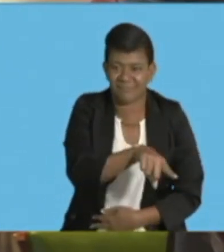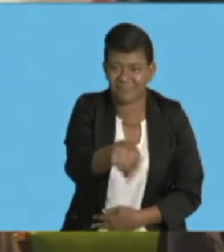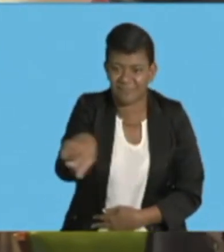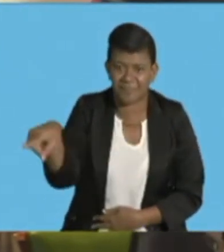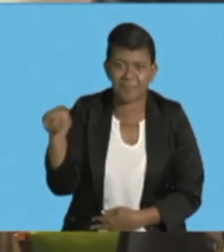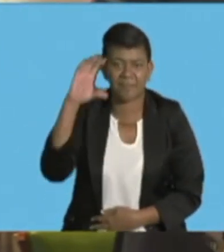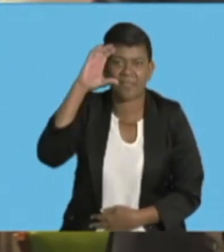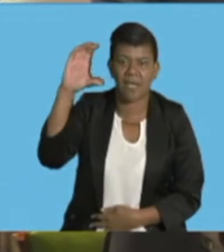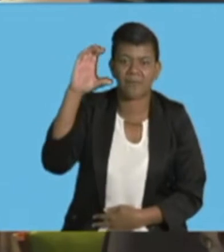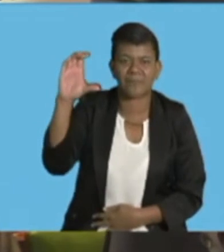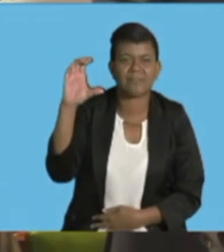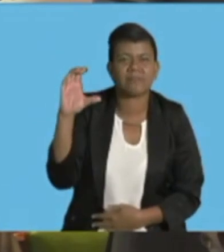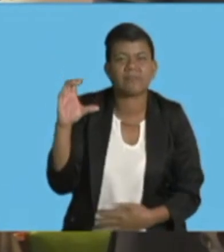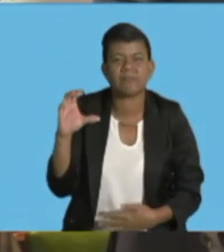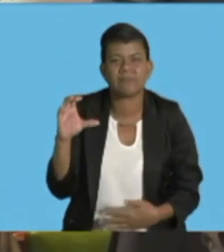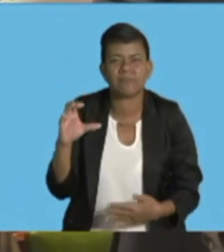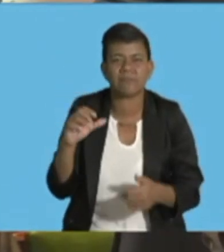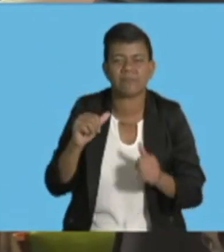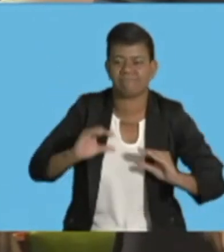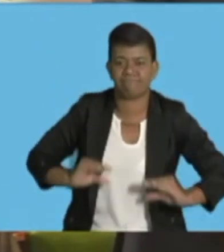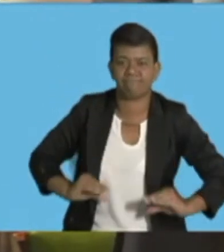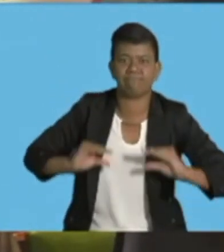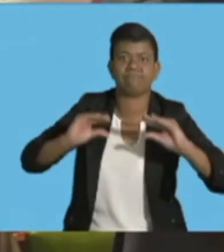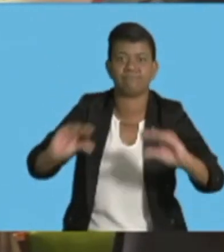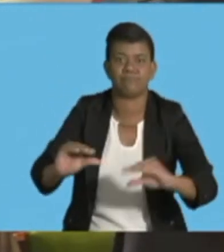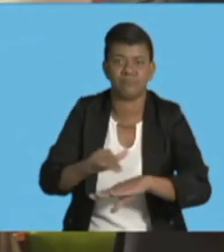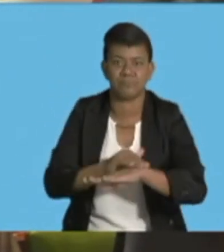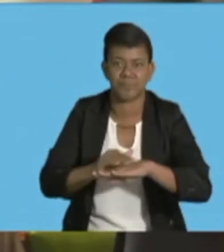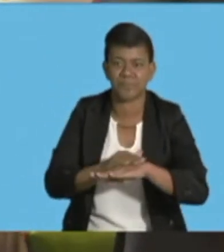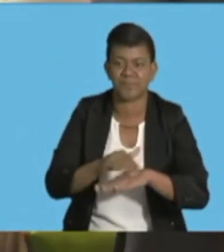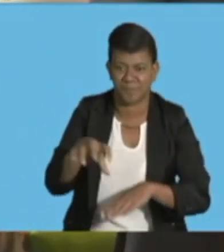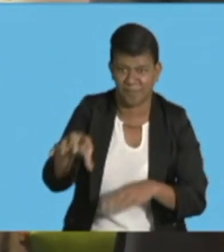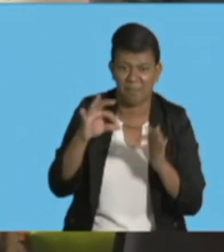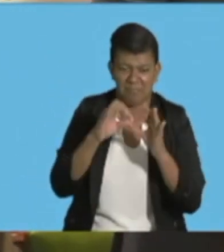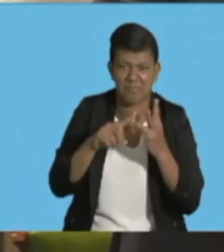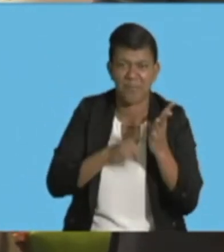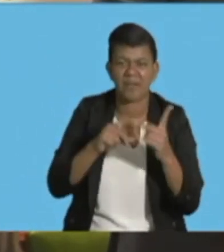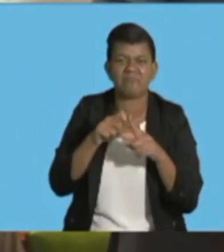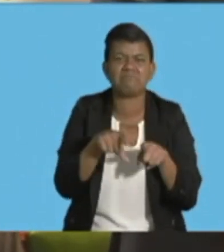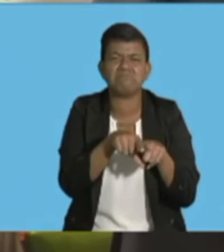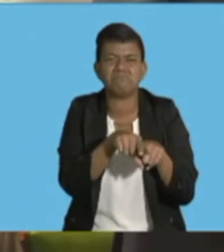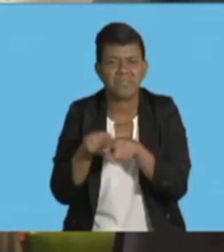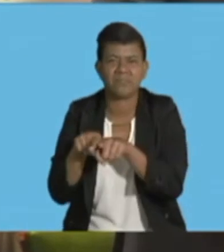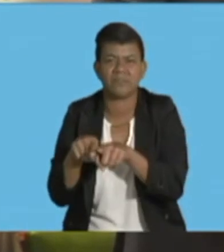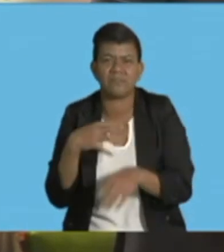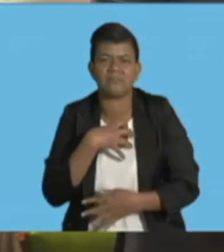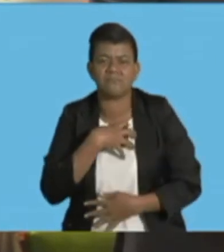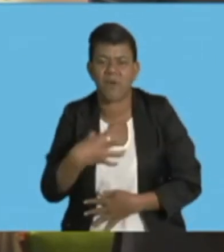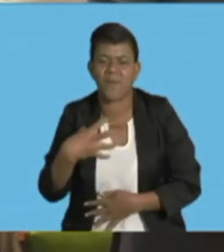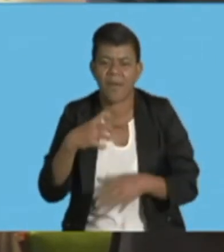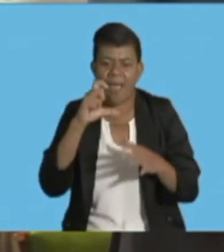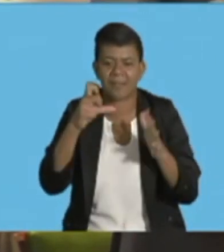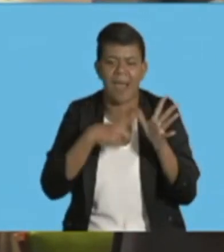the investment in the blue space means that we have a lot more carbon sequestration. The carbon sink in the